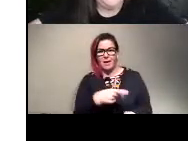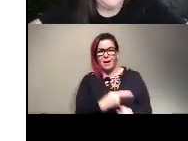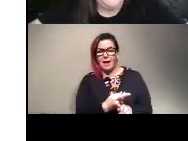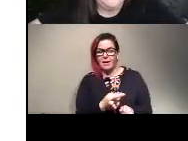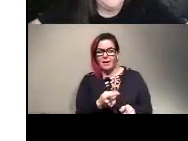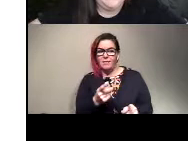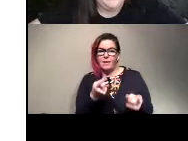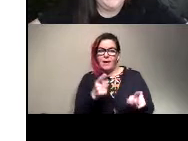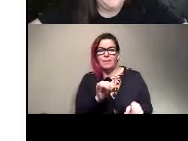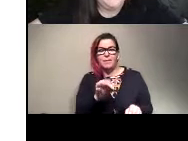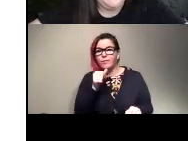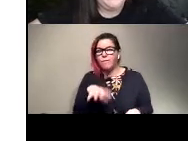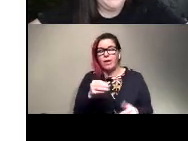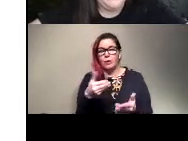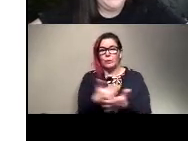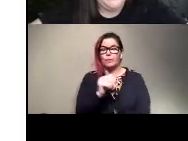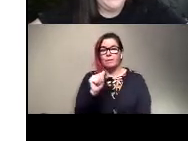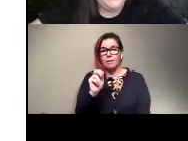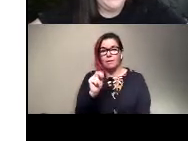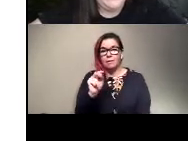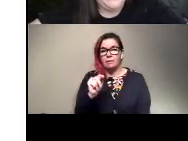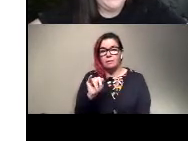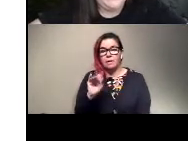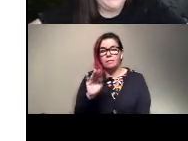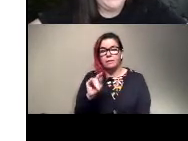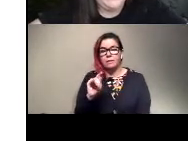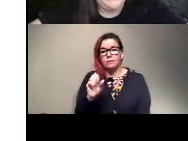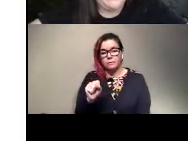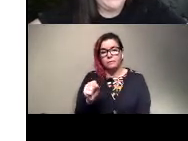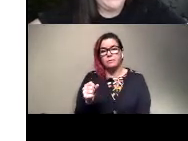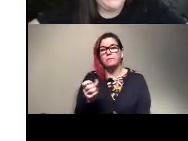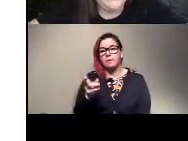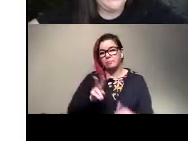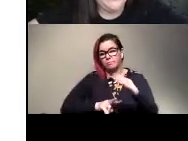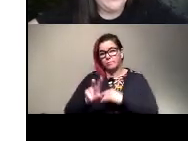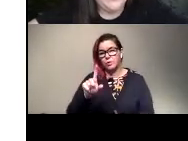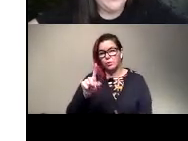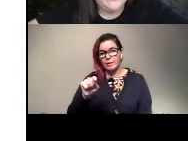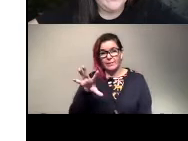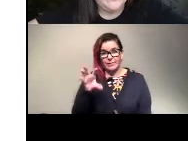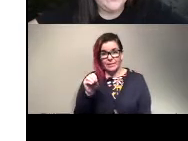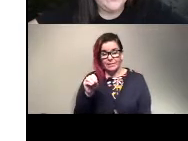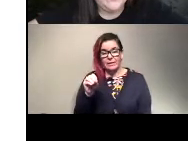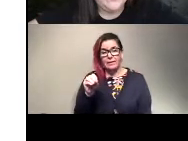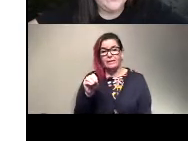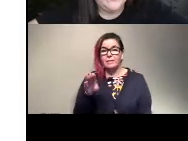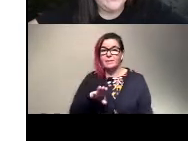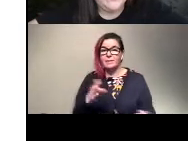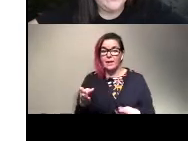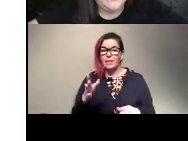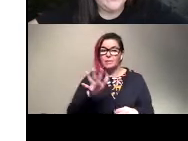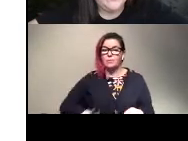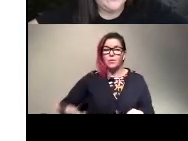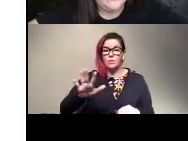new antibiotics. And there's some predictions that by 2050, deaths worldwide due to